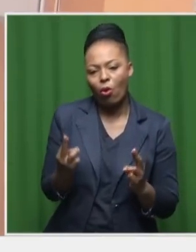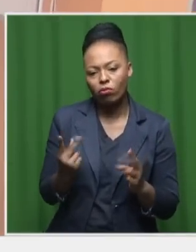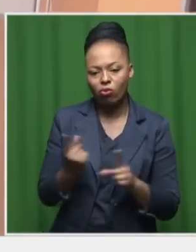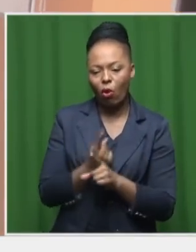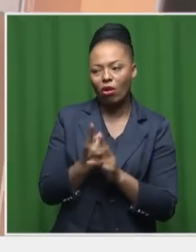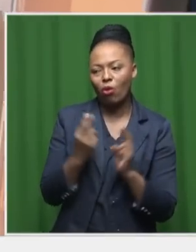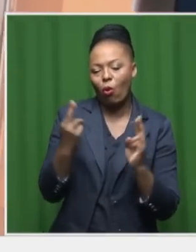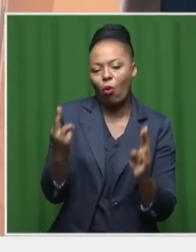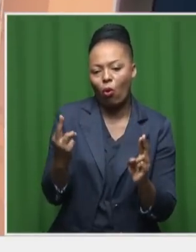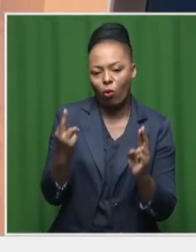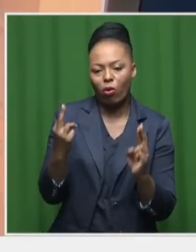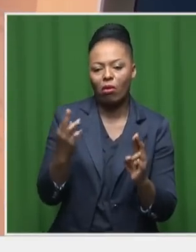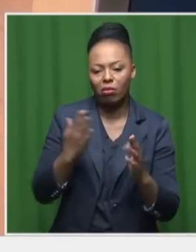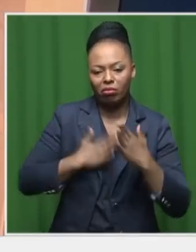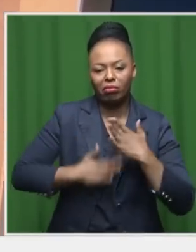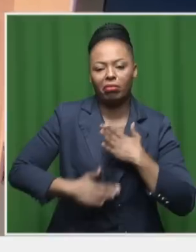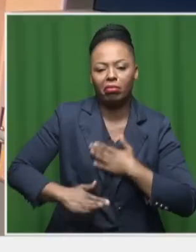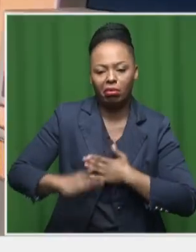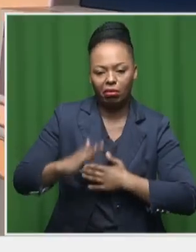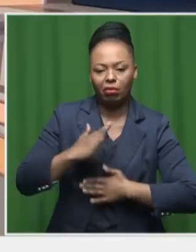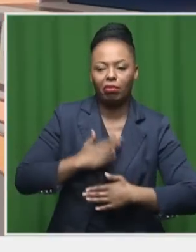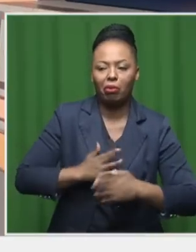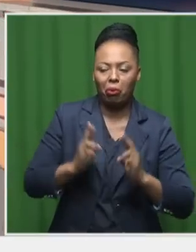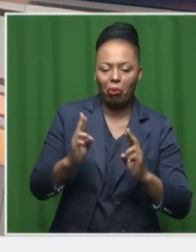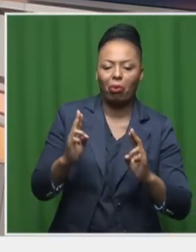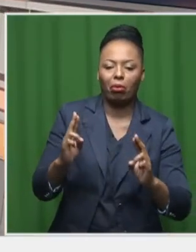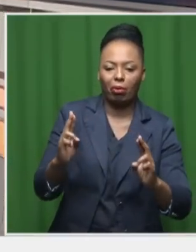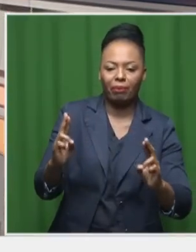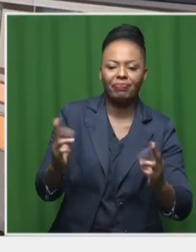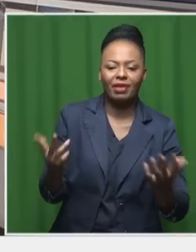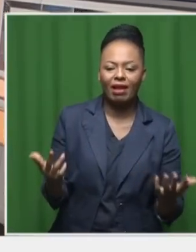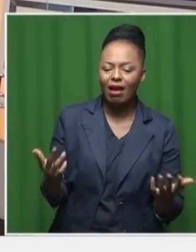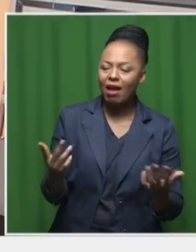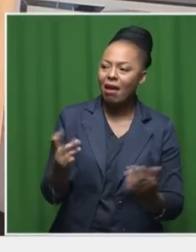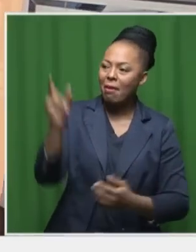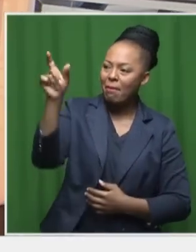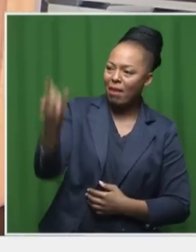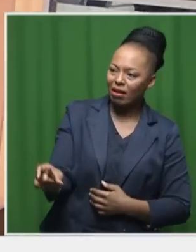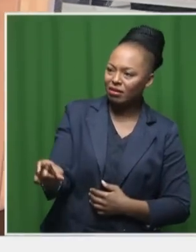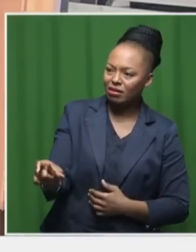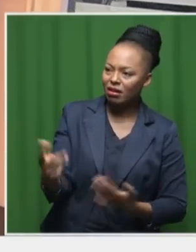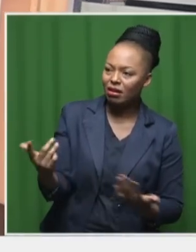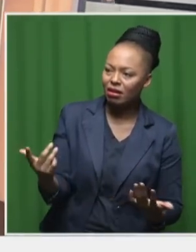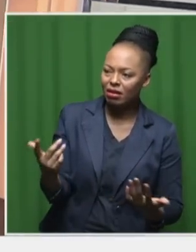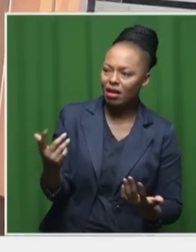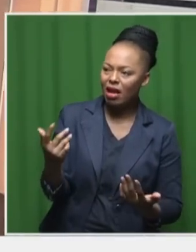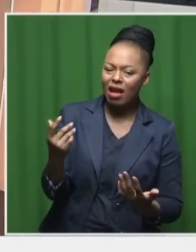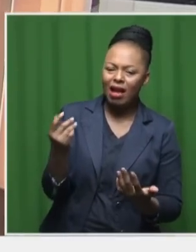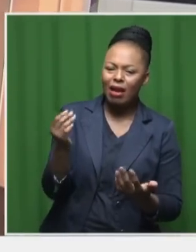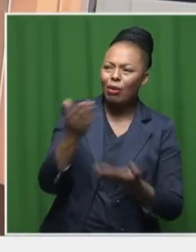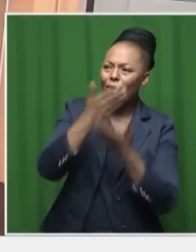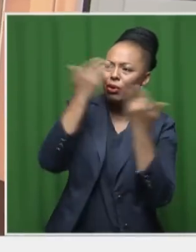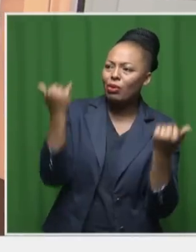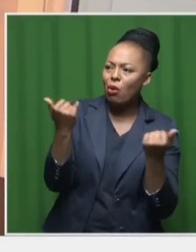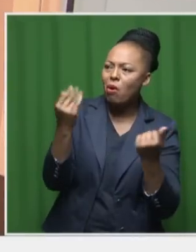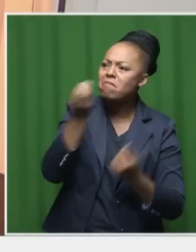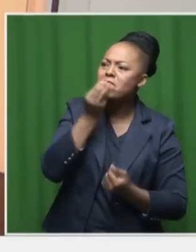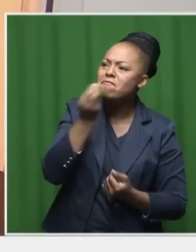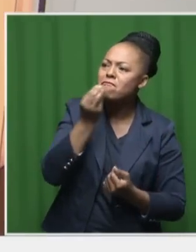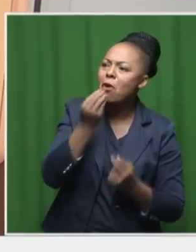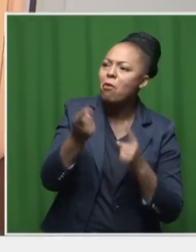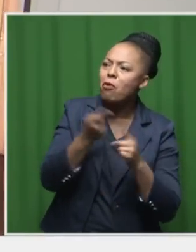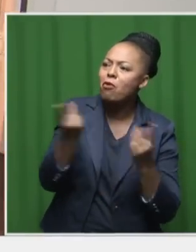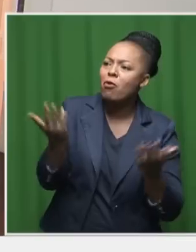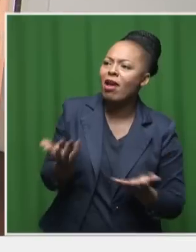for all of these years. But we get to a point now, how do you send hope to somebody who has no idea where the next meal is going to come from?